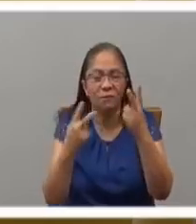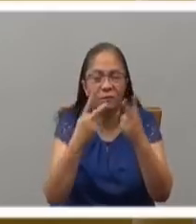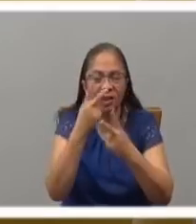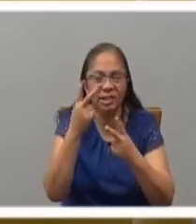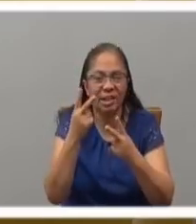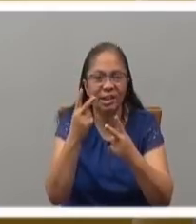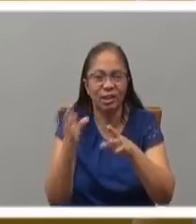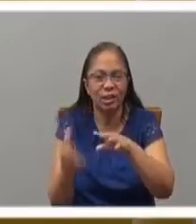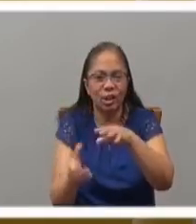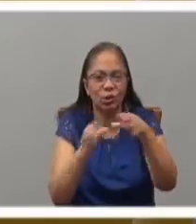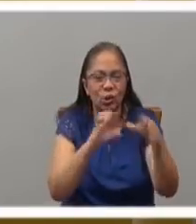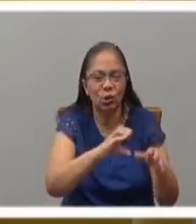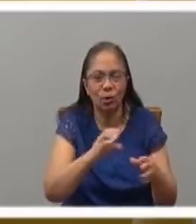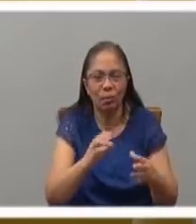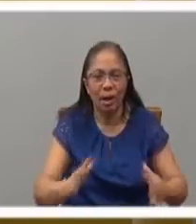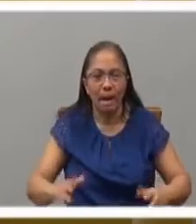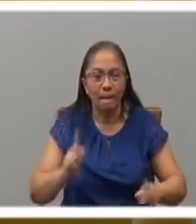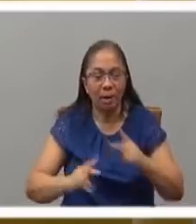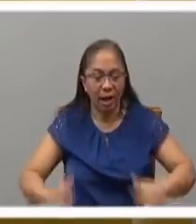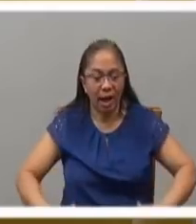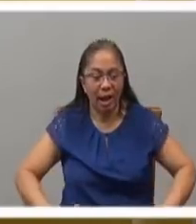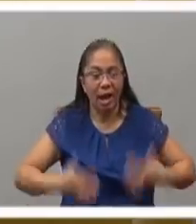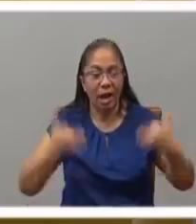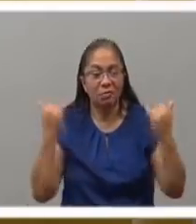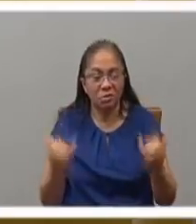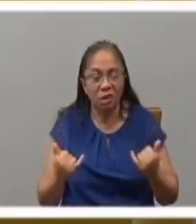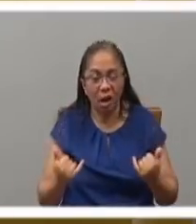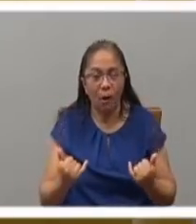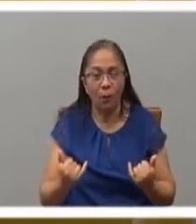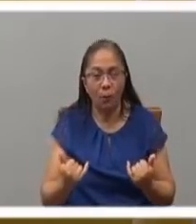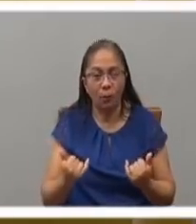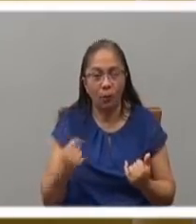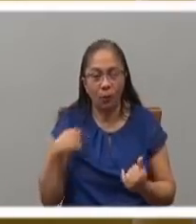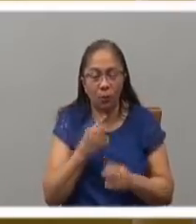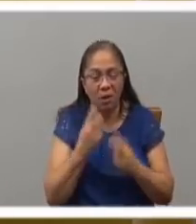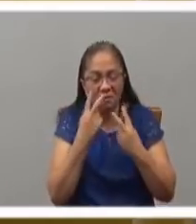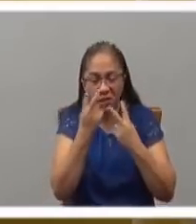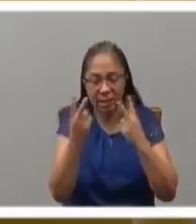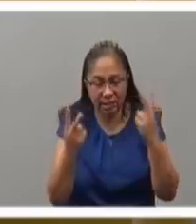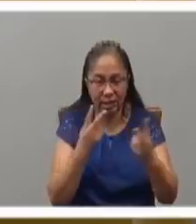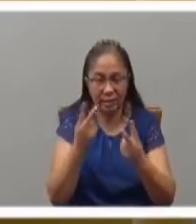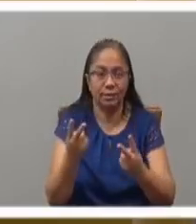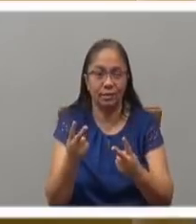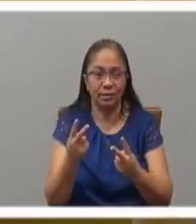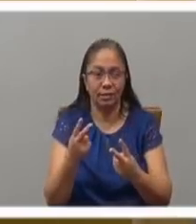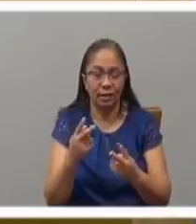living, persons who are living in hopelessness and despair.